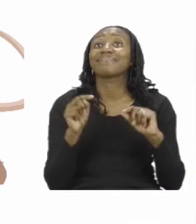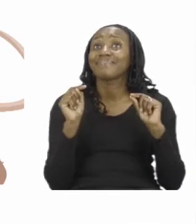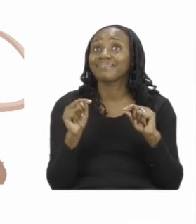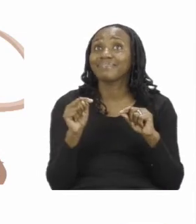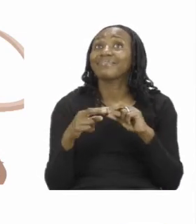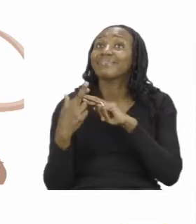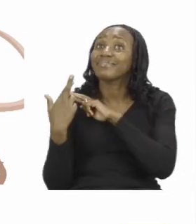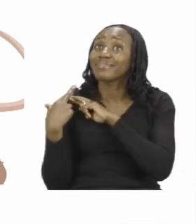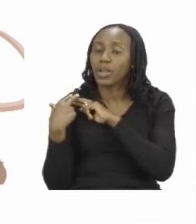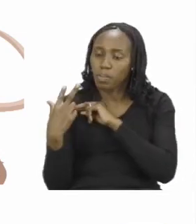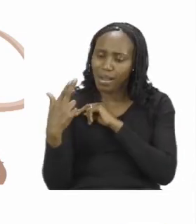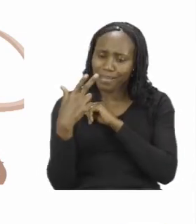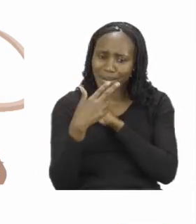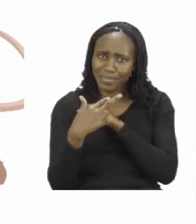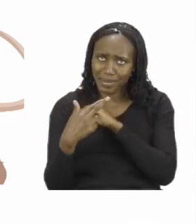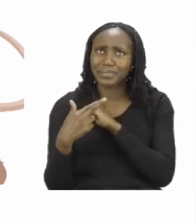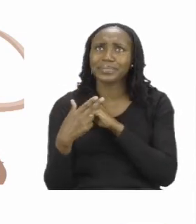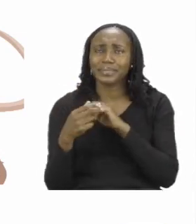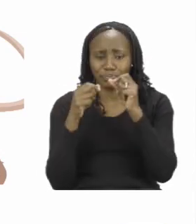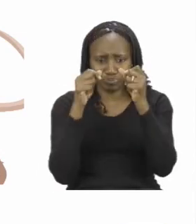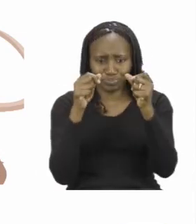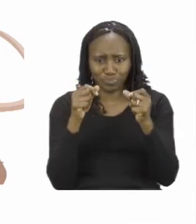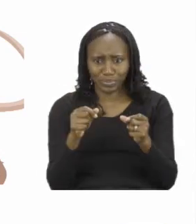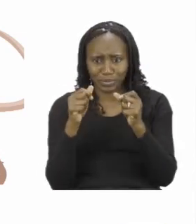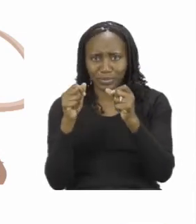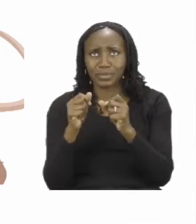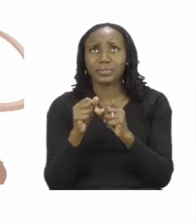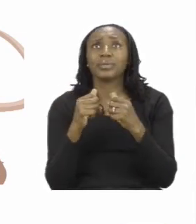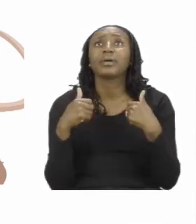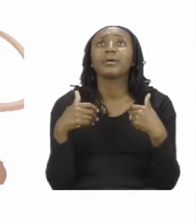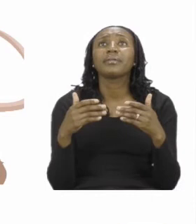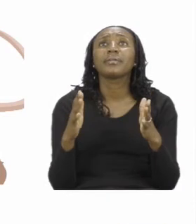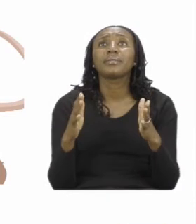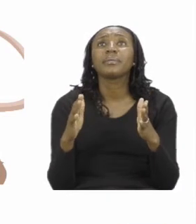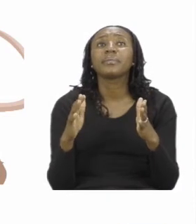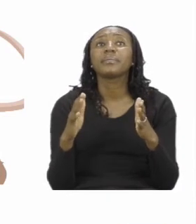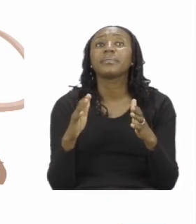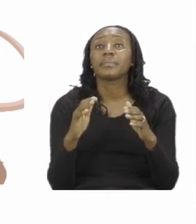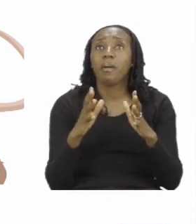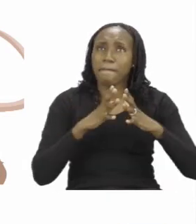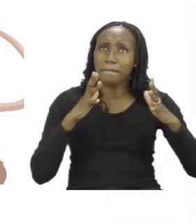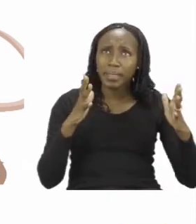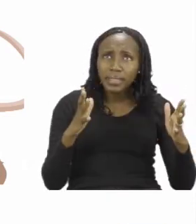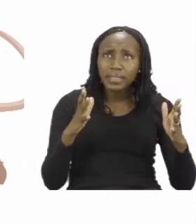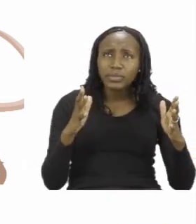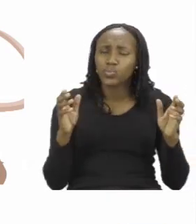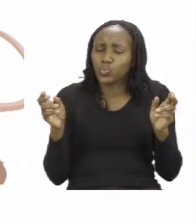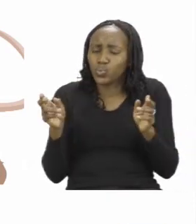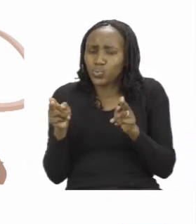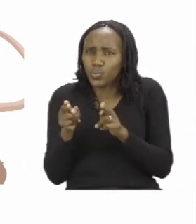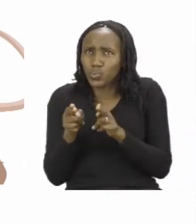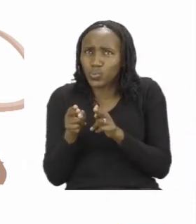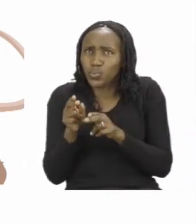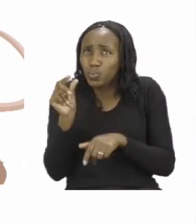out and to put our animals in order, starting from big to